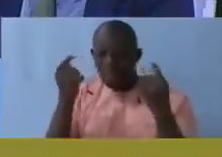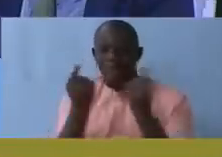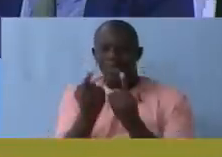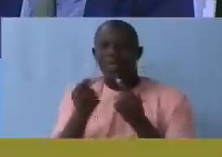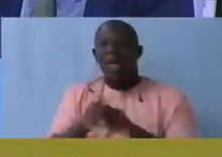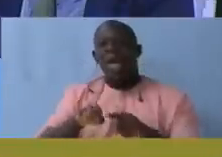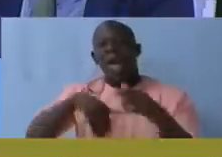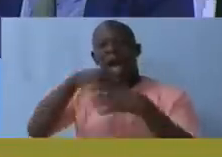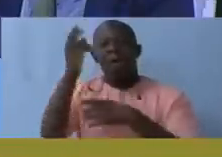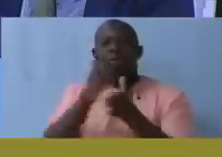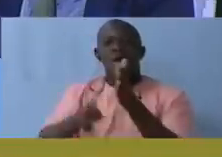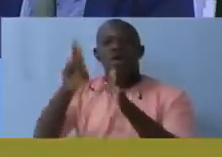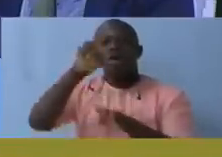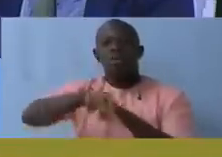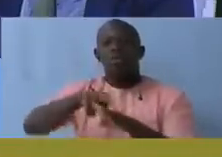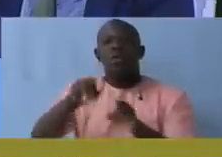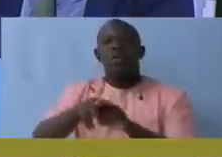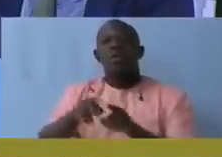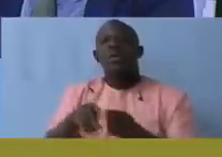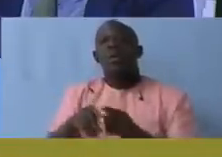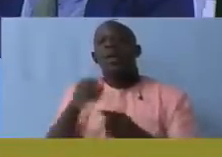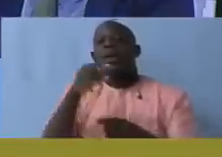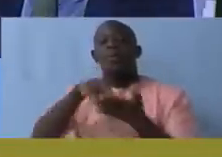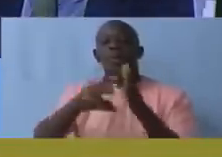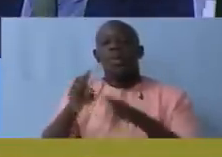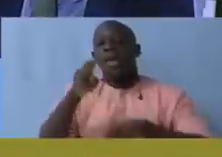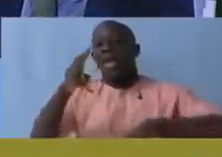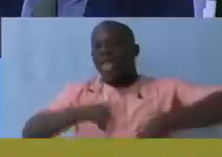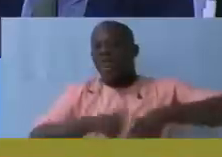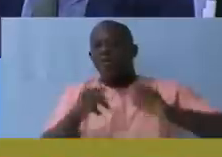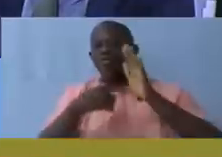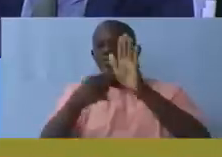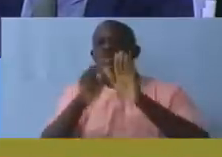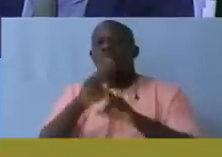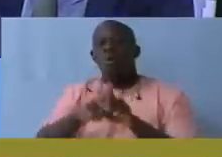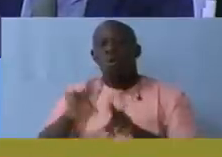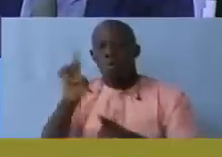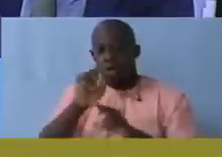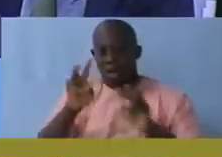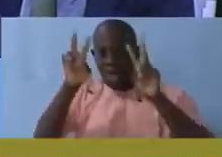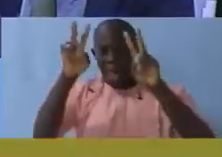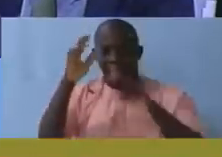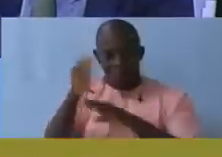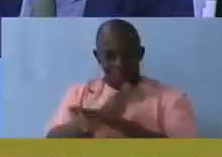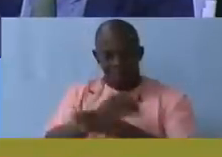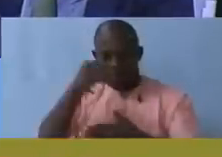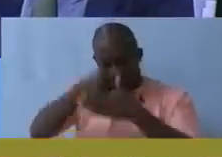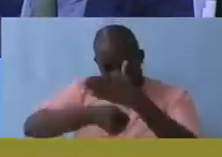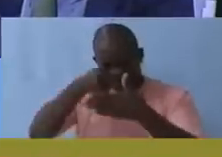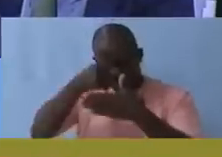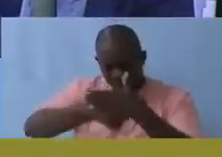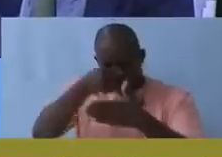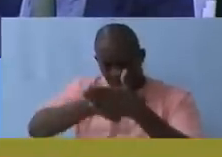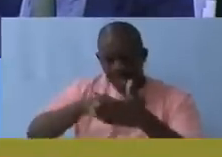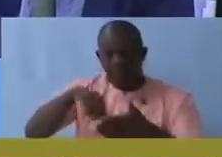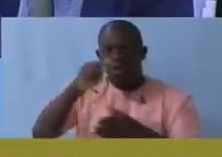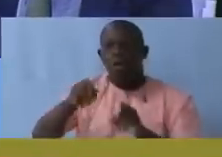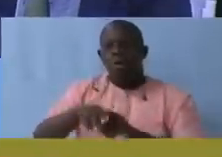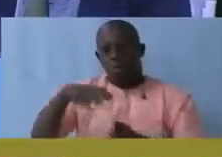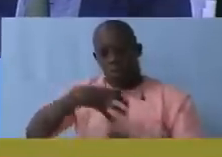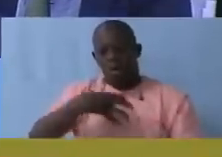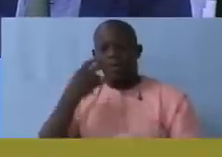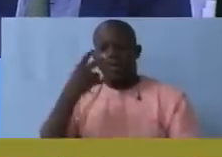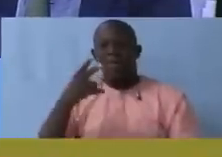And what he was fighting was to see that this is coming out negative. So he is regularly asking